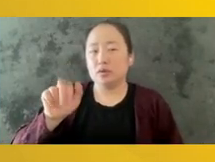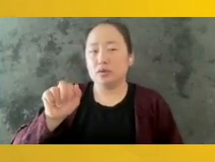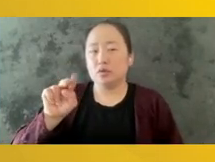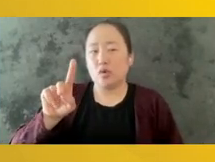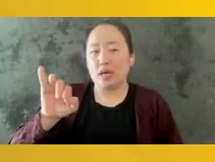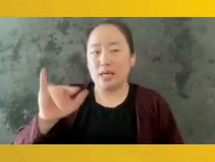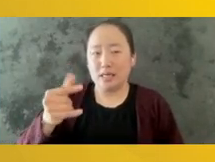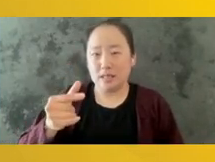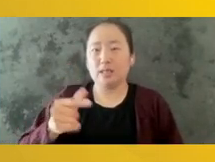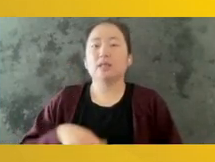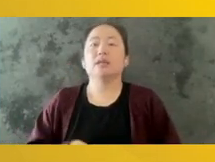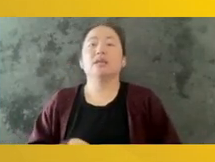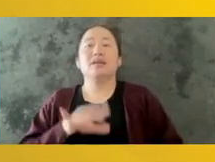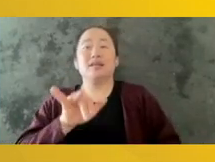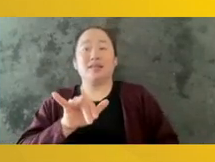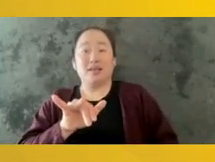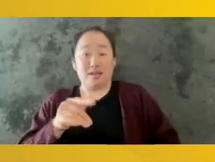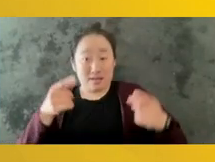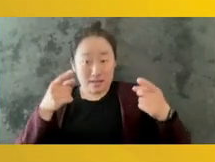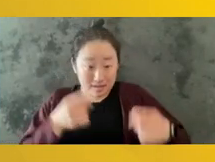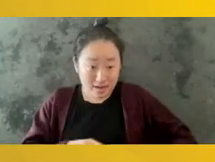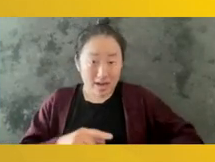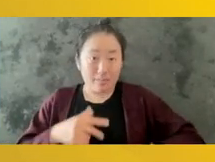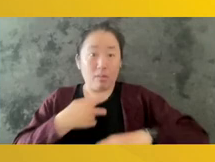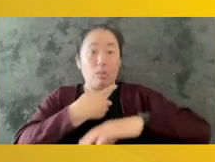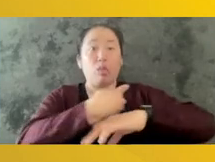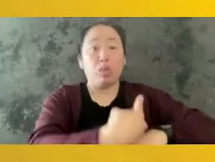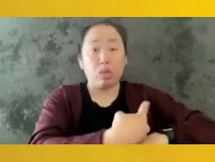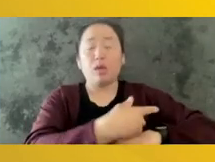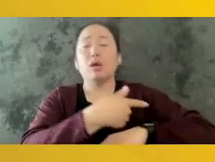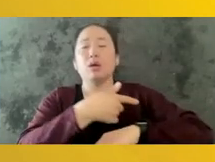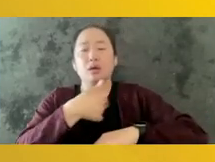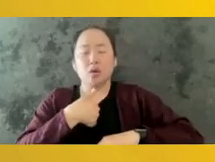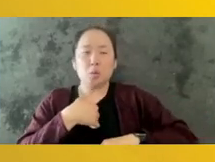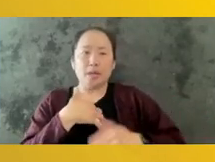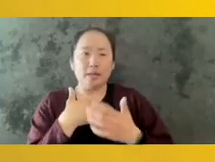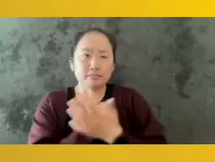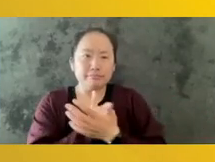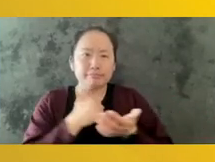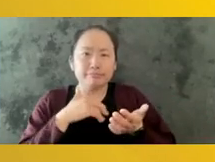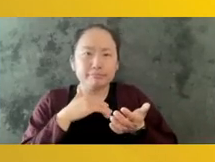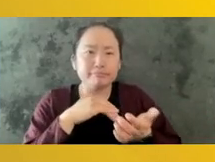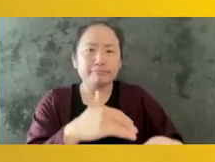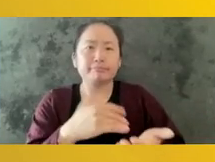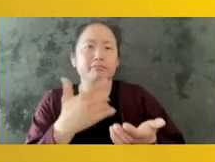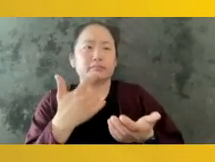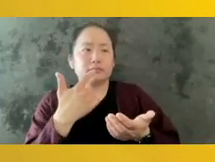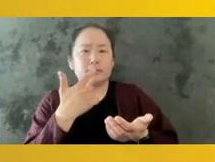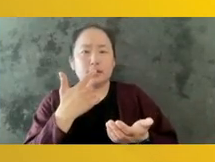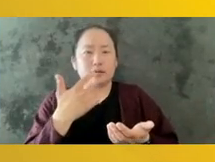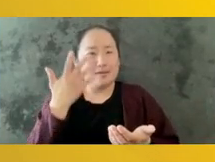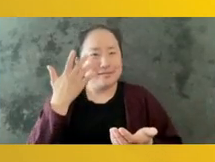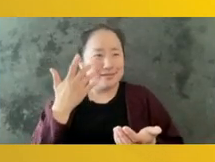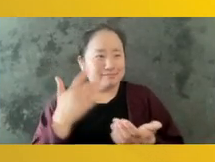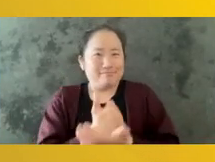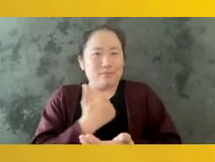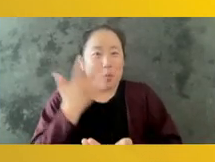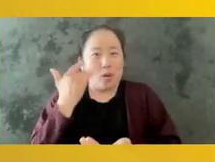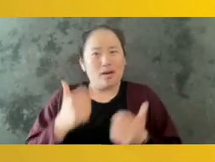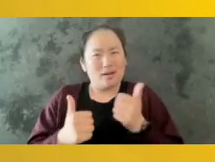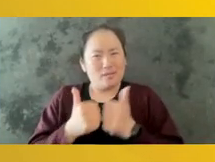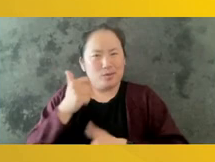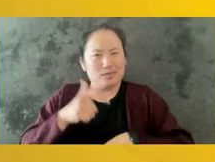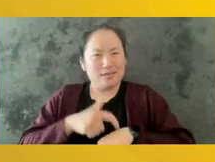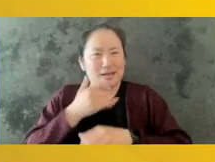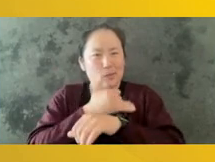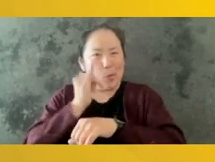a unique opportunity to study a species or individual that spends a majority of its life underwater. In